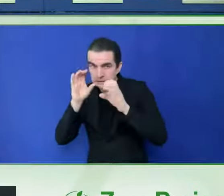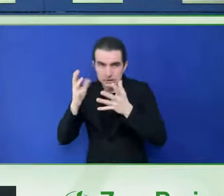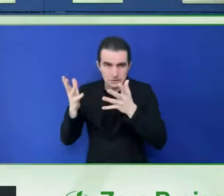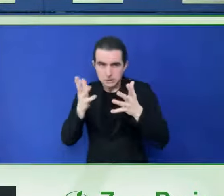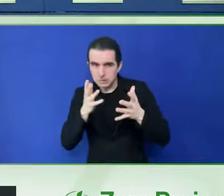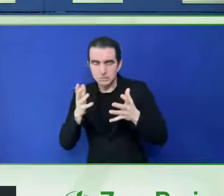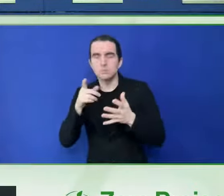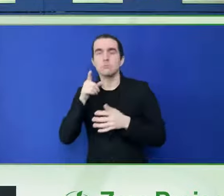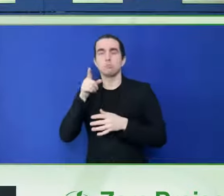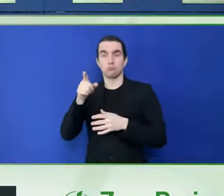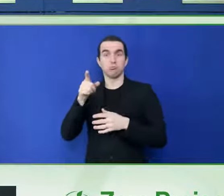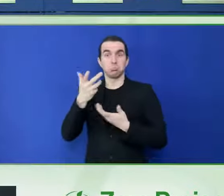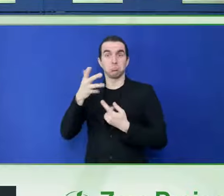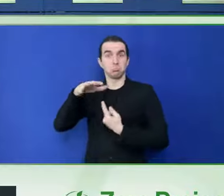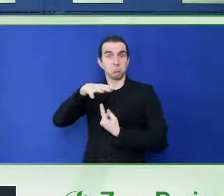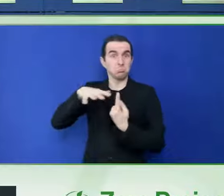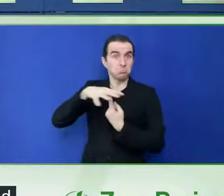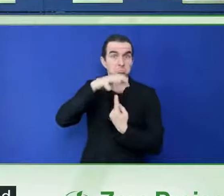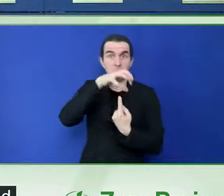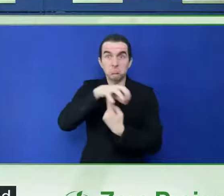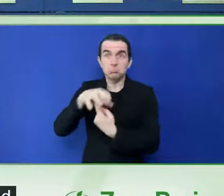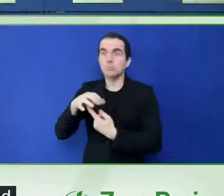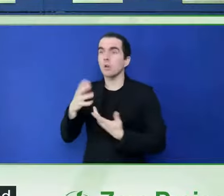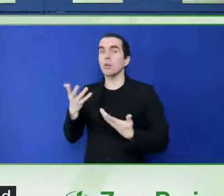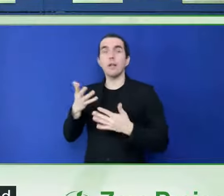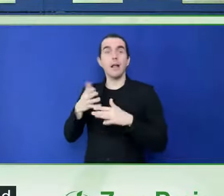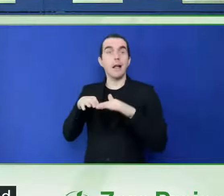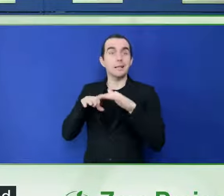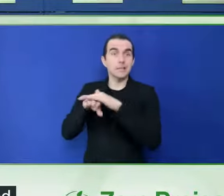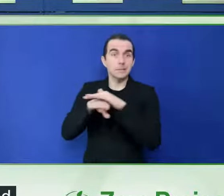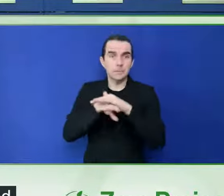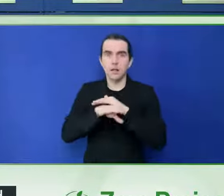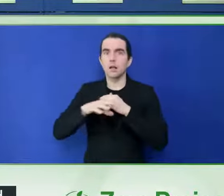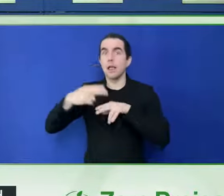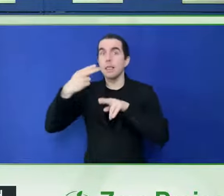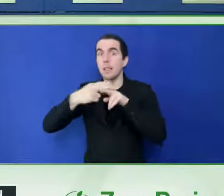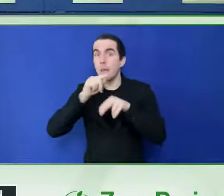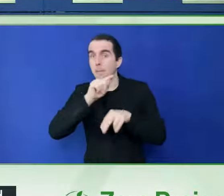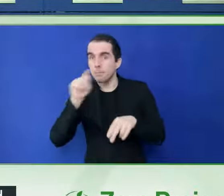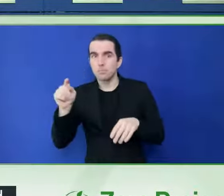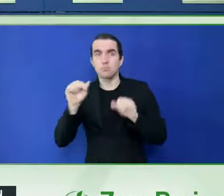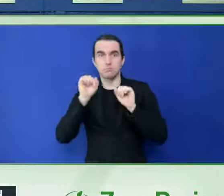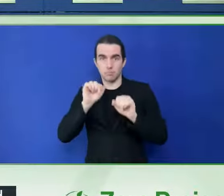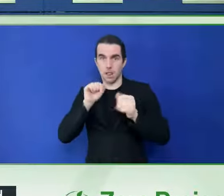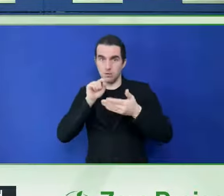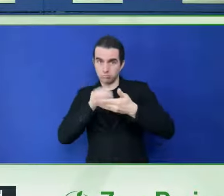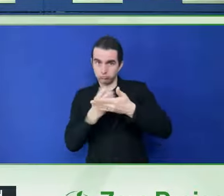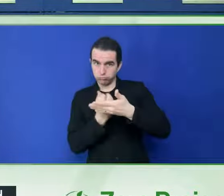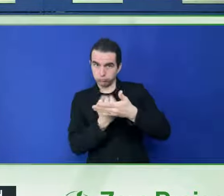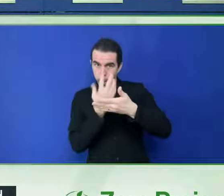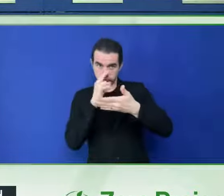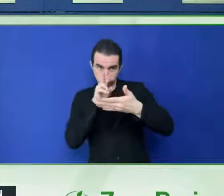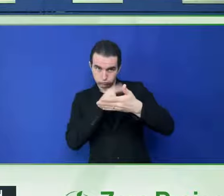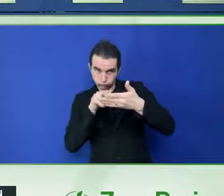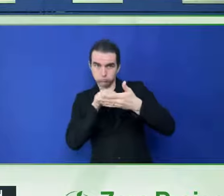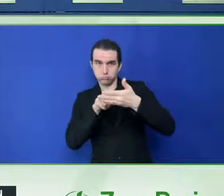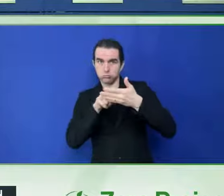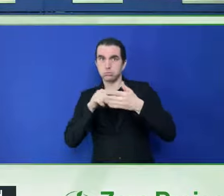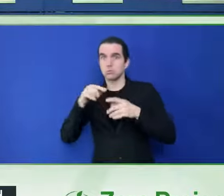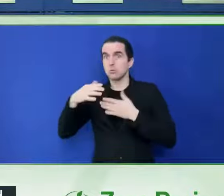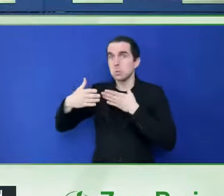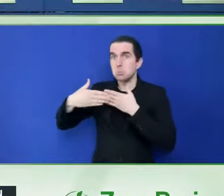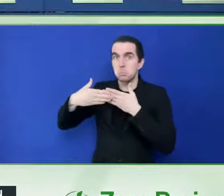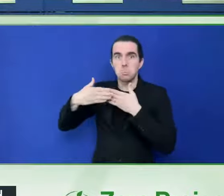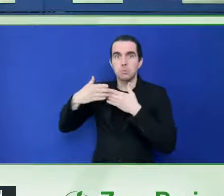This is the actual gallery itself, which is moving very quickly. You click on it and it shows you, for example, parking and what